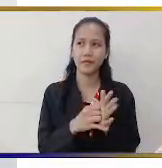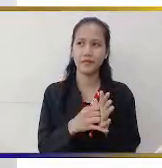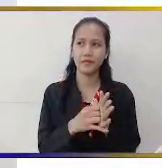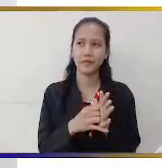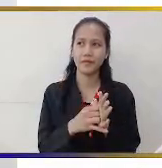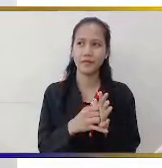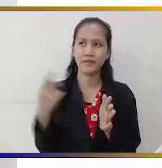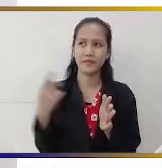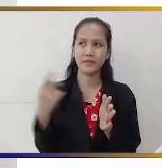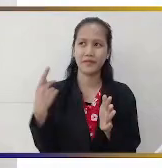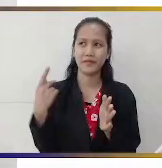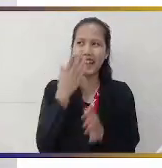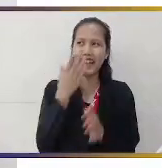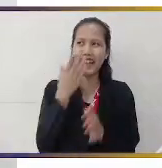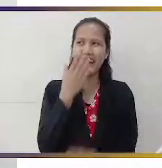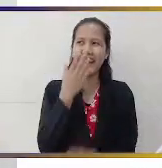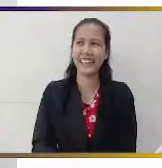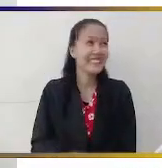Are you ready?